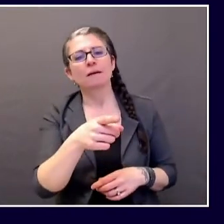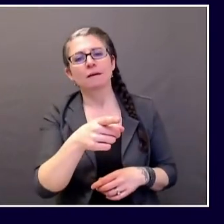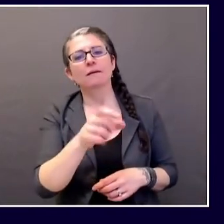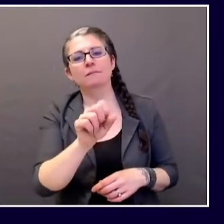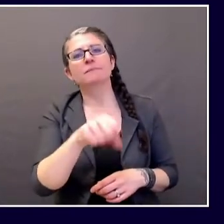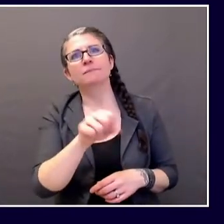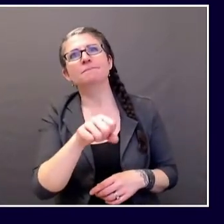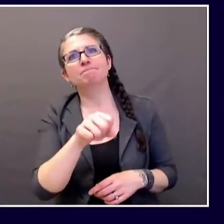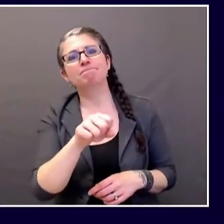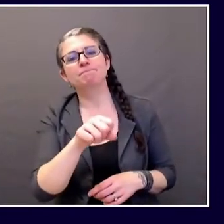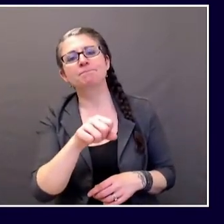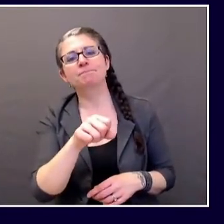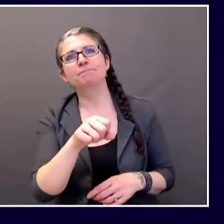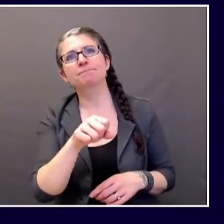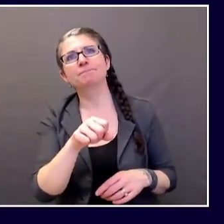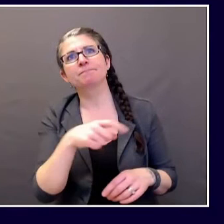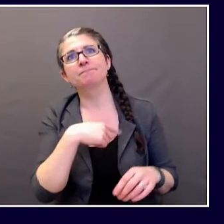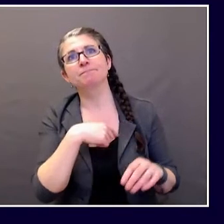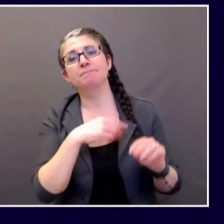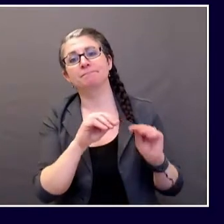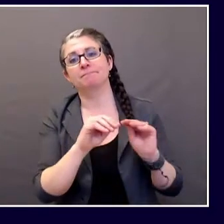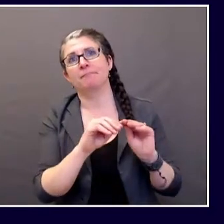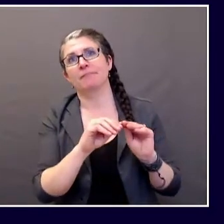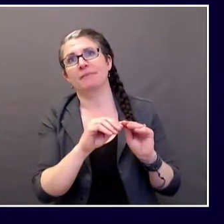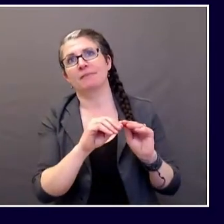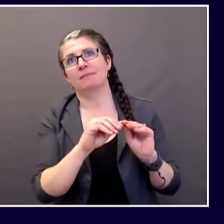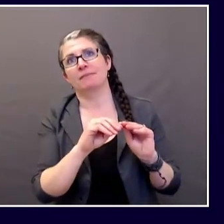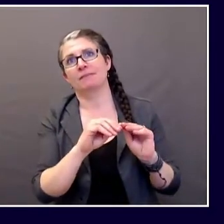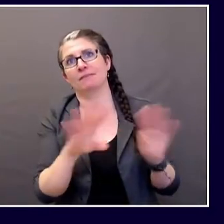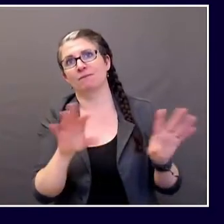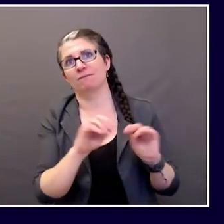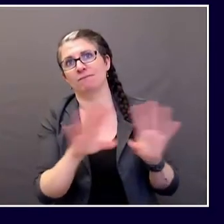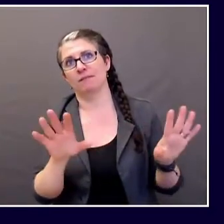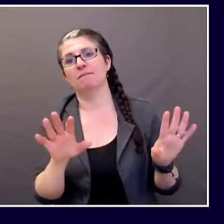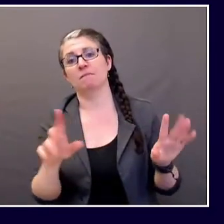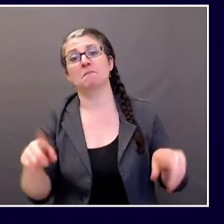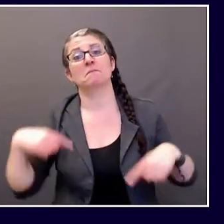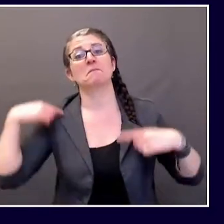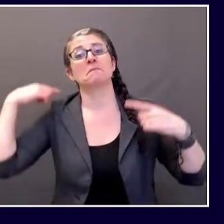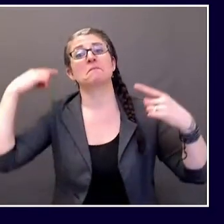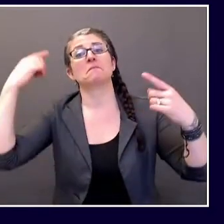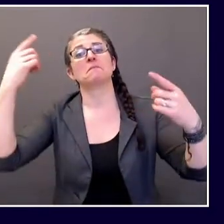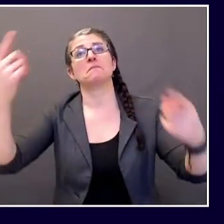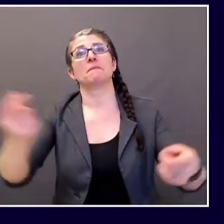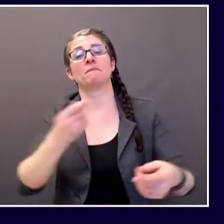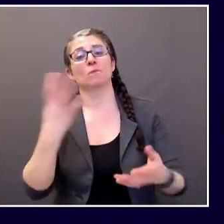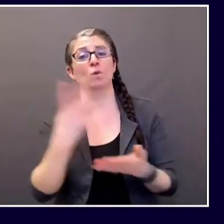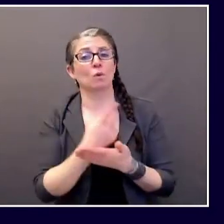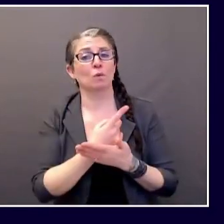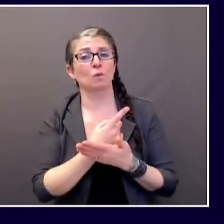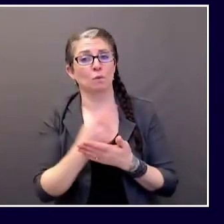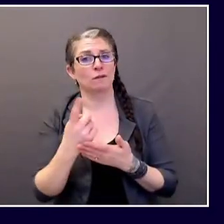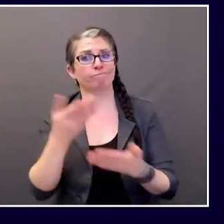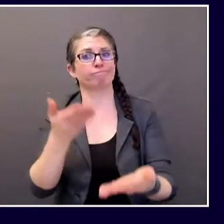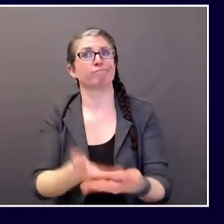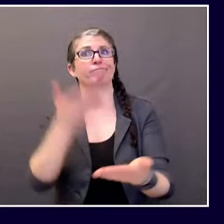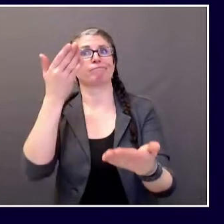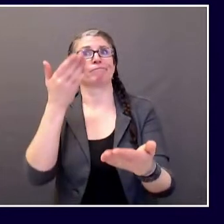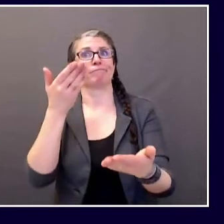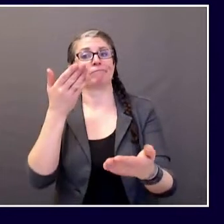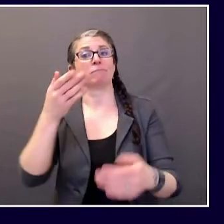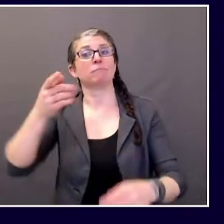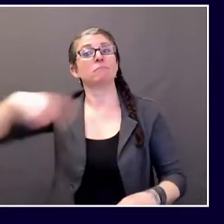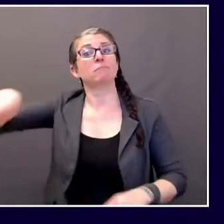past several weeks now that suggests that it is unlikely that someone who has been fully vaccinated, so a few weeks,